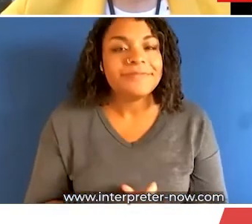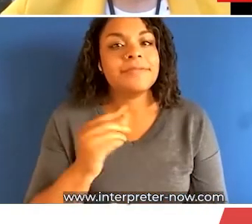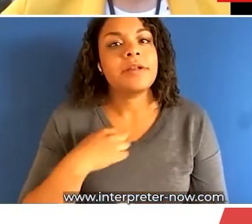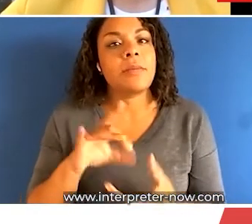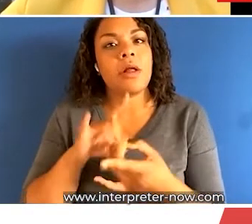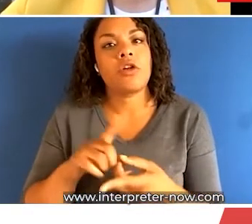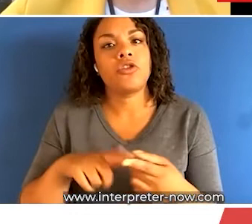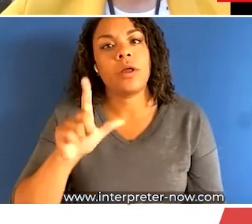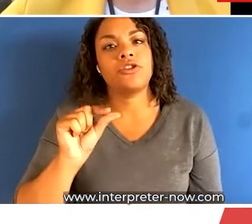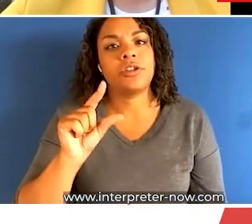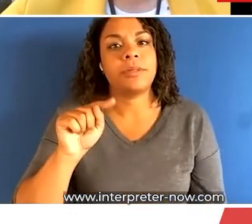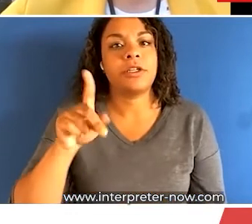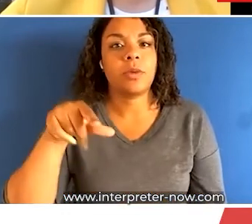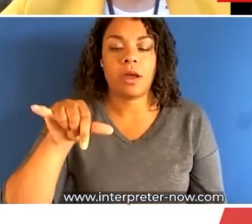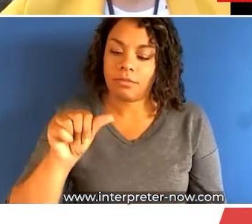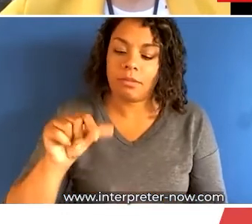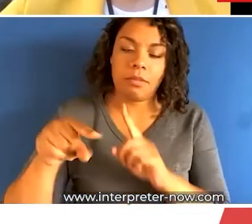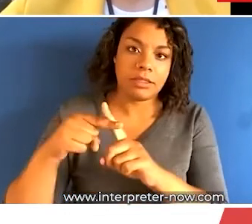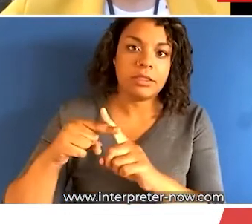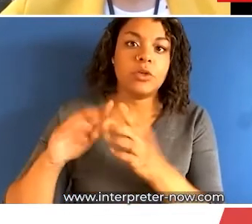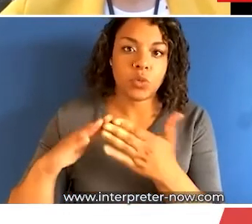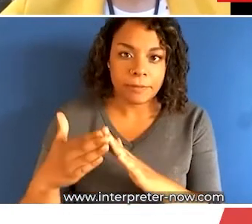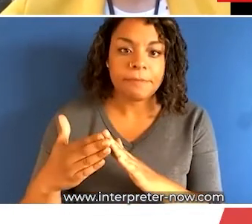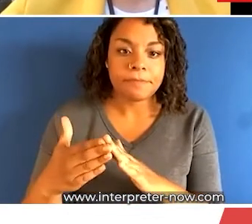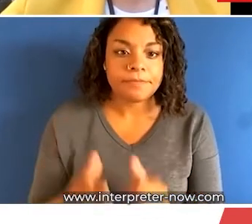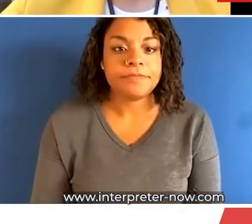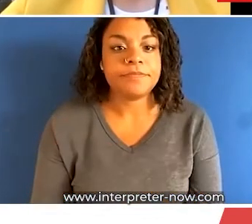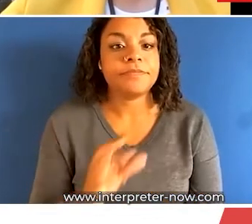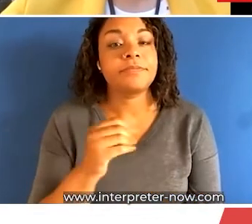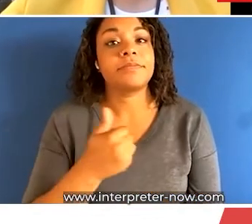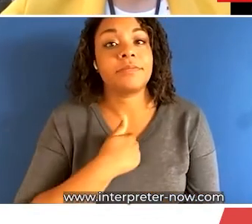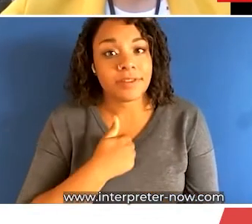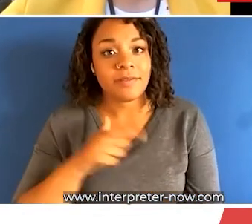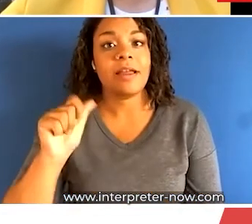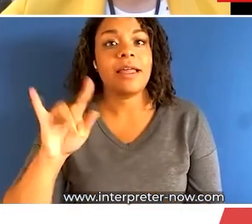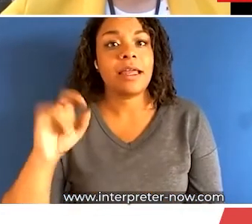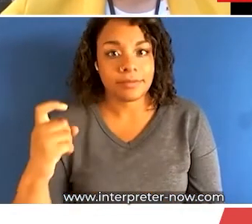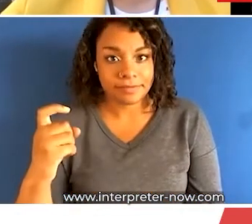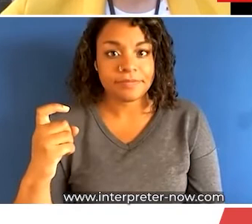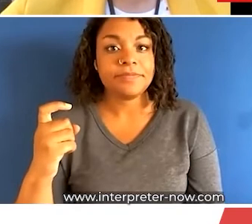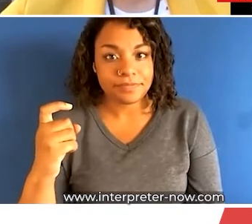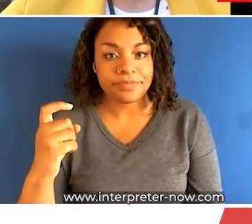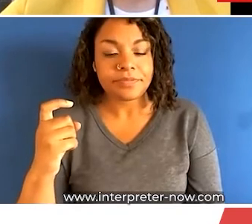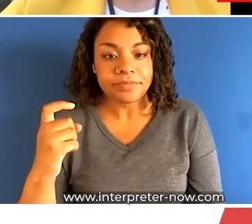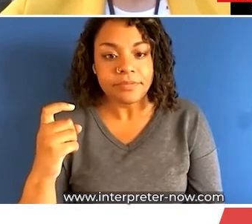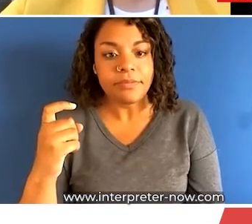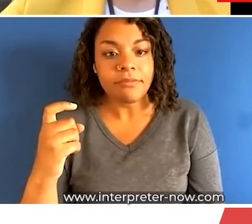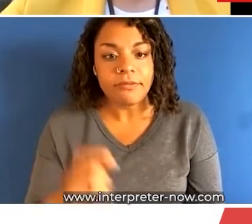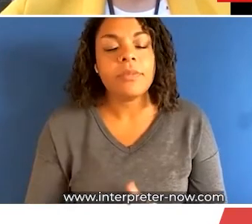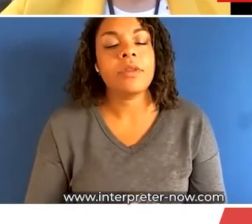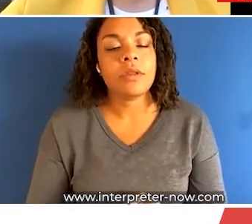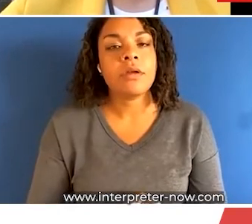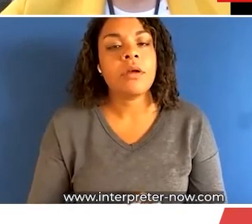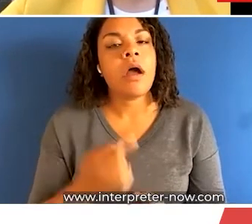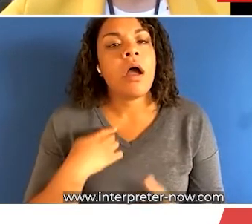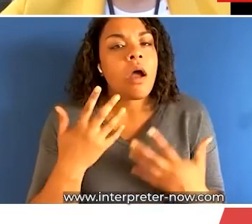the LGBTQ plus community, and I'm also Latinx. And what I want to share